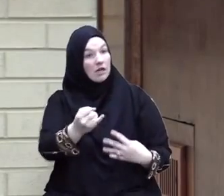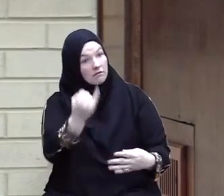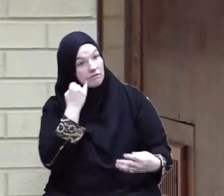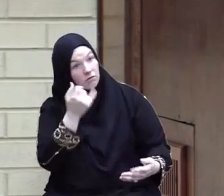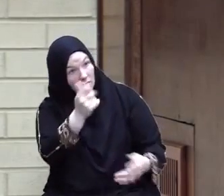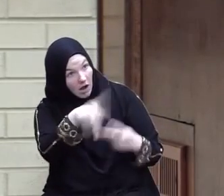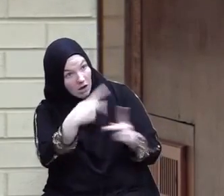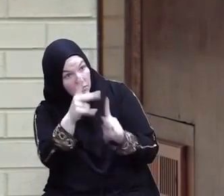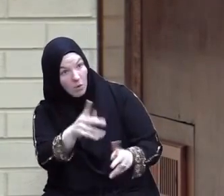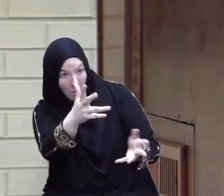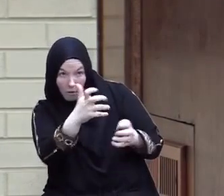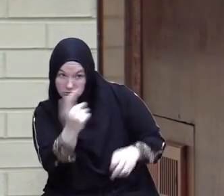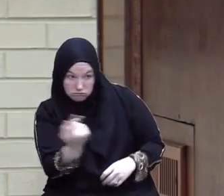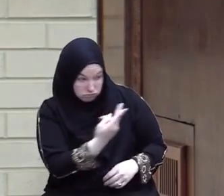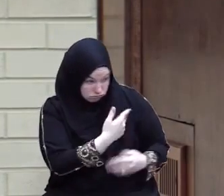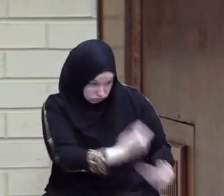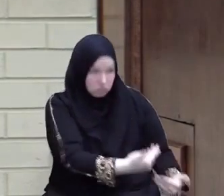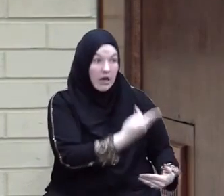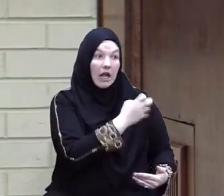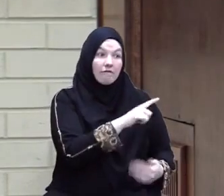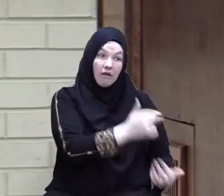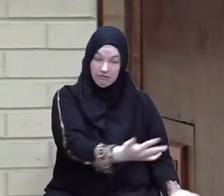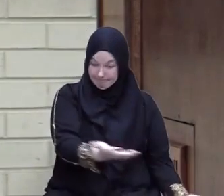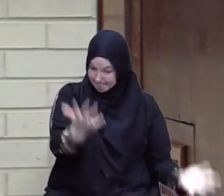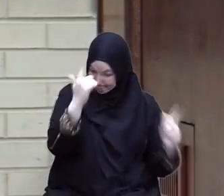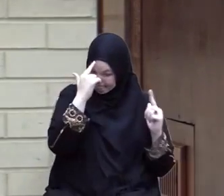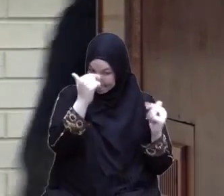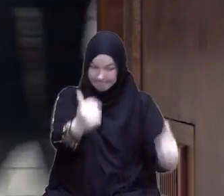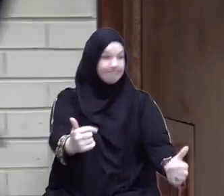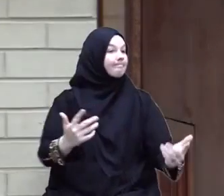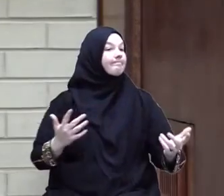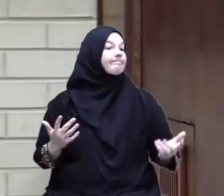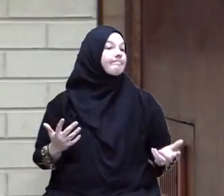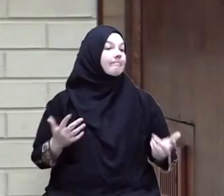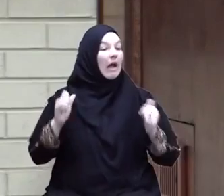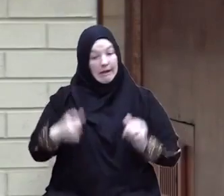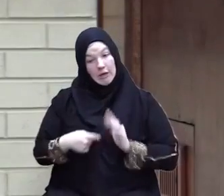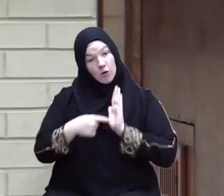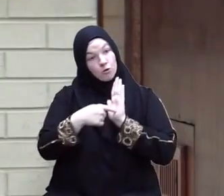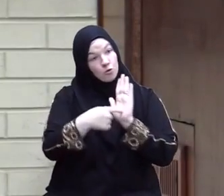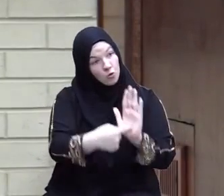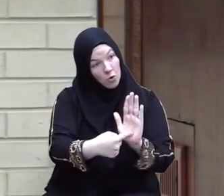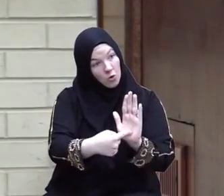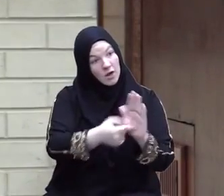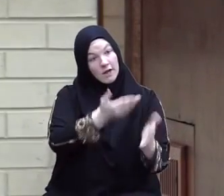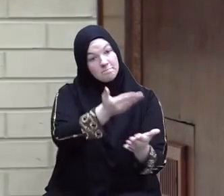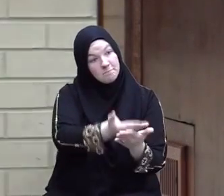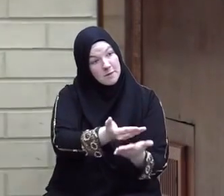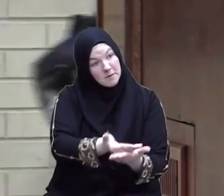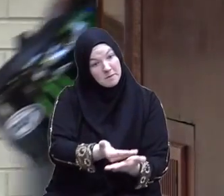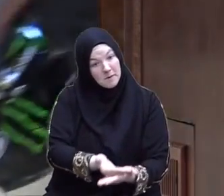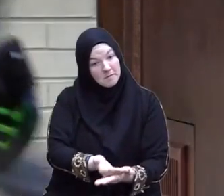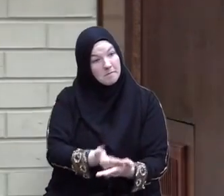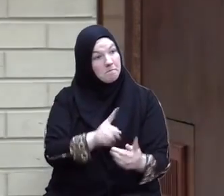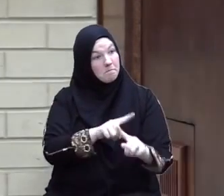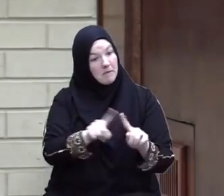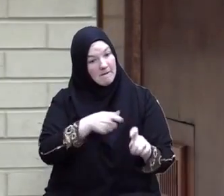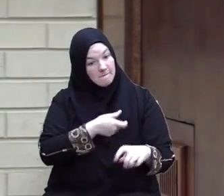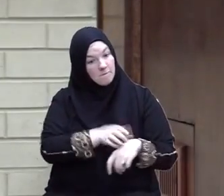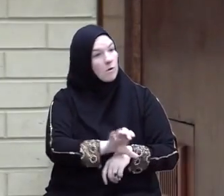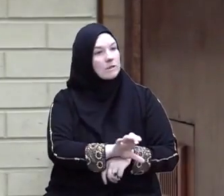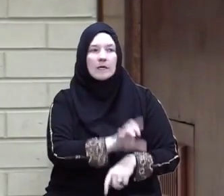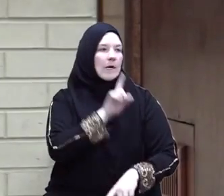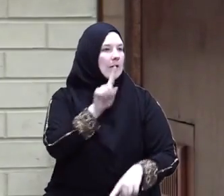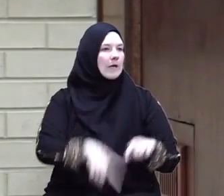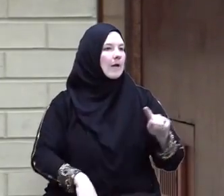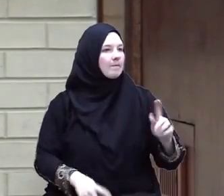are offered to everyone who receives the Quran, who reads the message, to belong somewhere. There is no